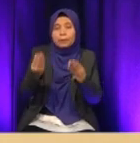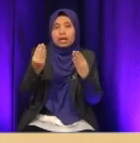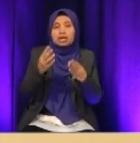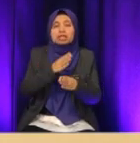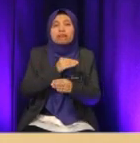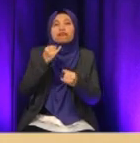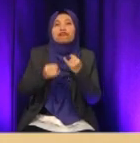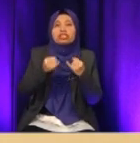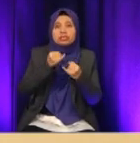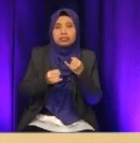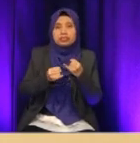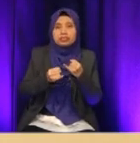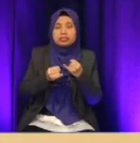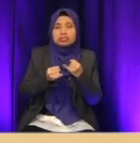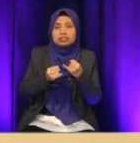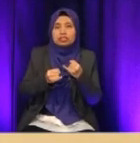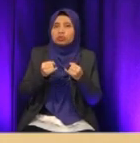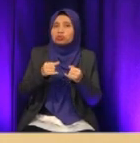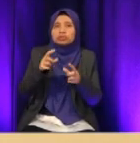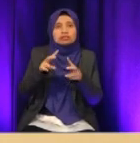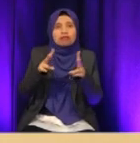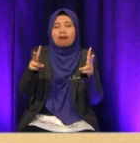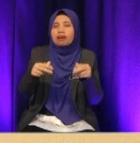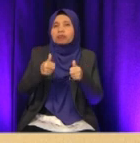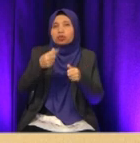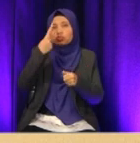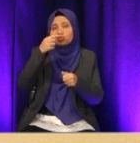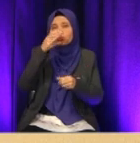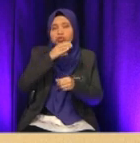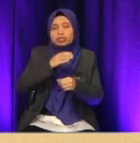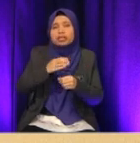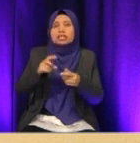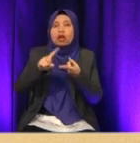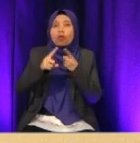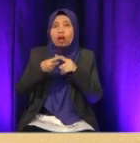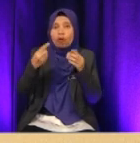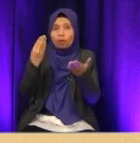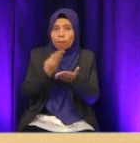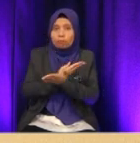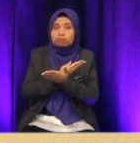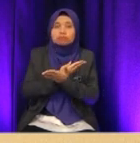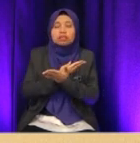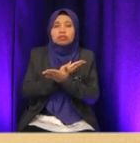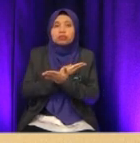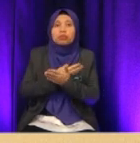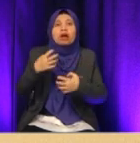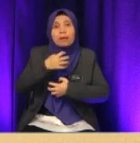and a piece of cake. It's a great way to make friends, have fun, get fit and do something